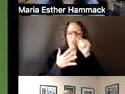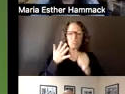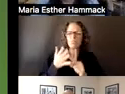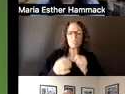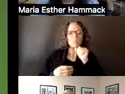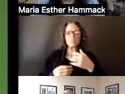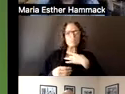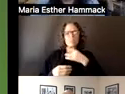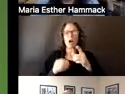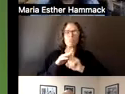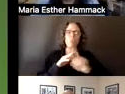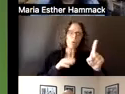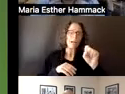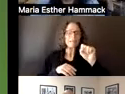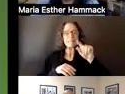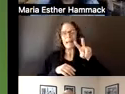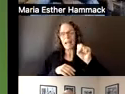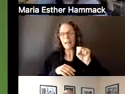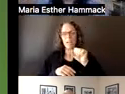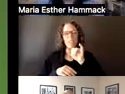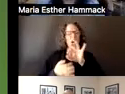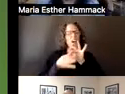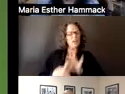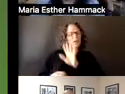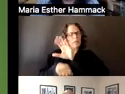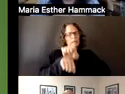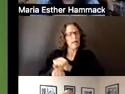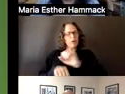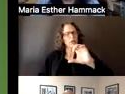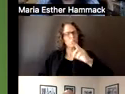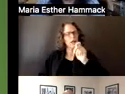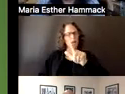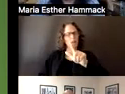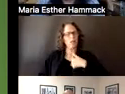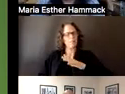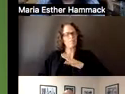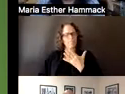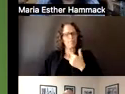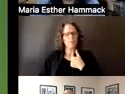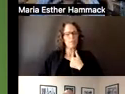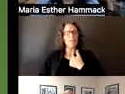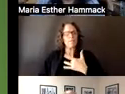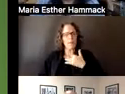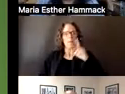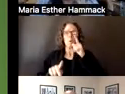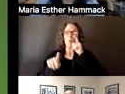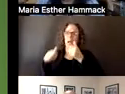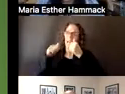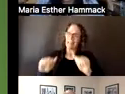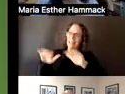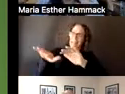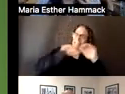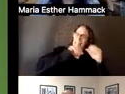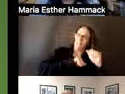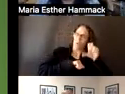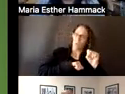recenter Black Americans who claim freedom outside of the US as with language that really centers their